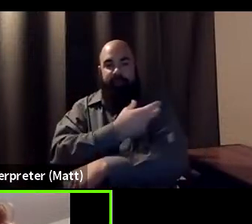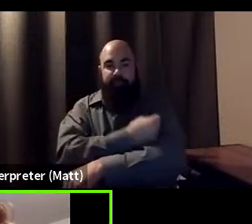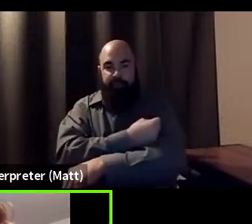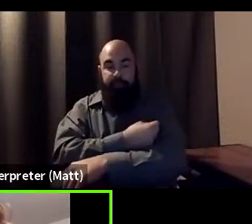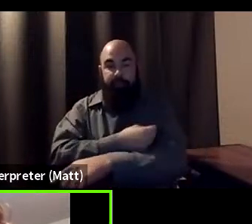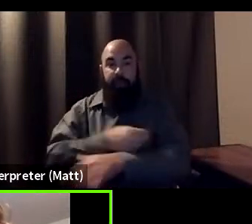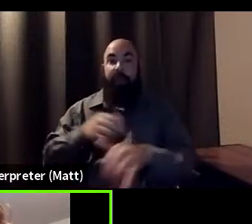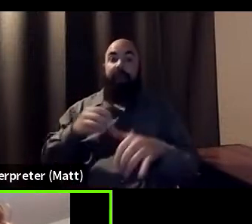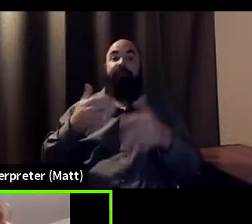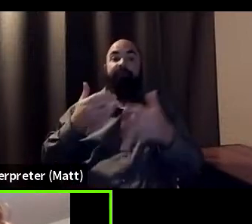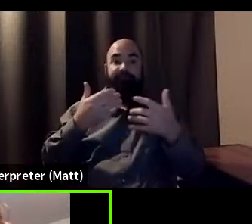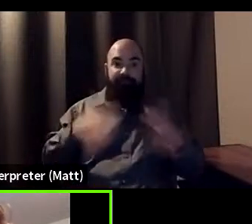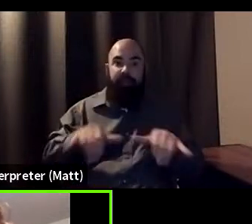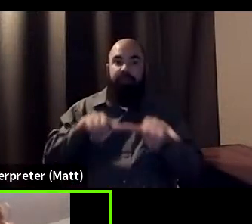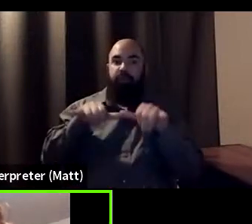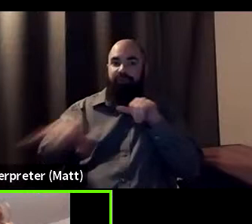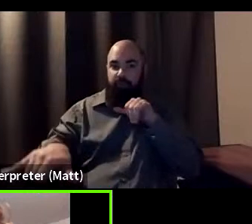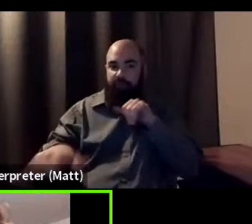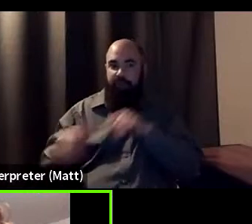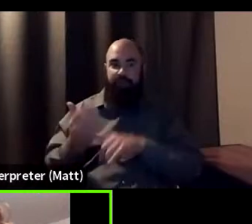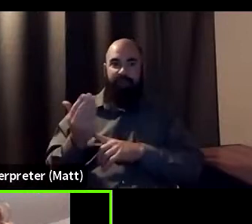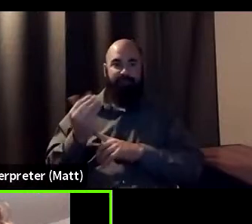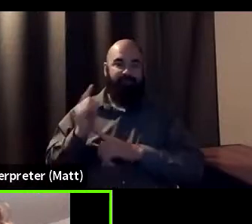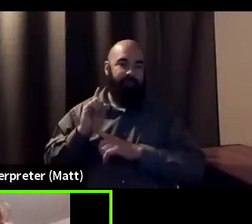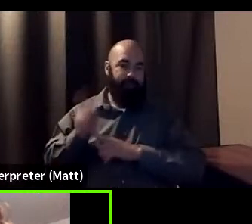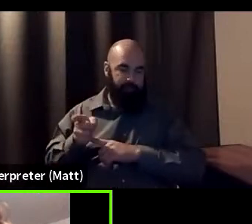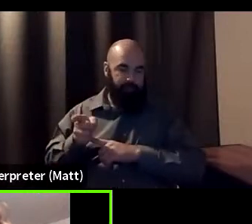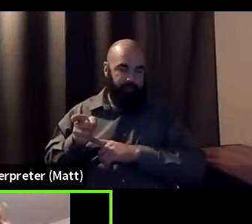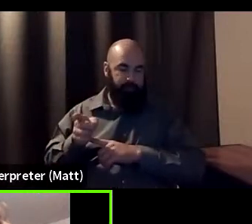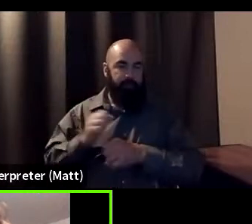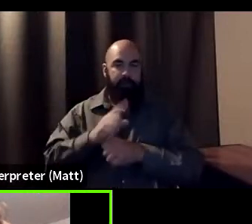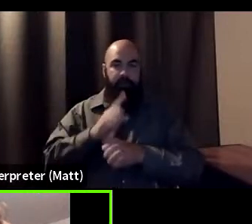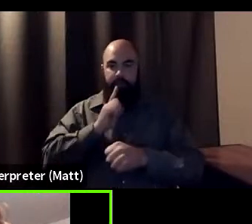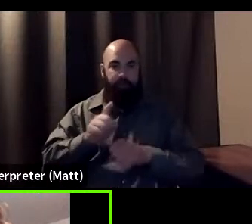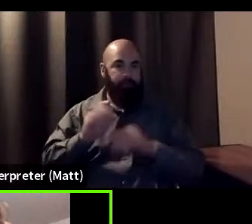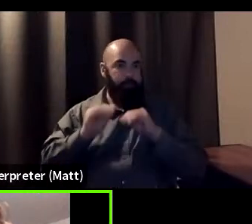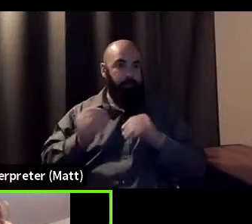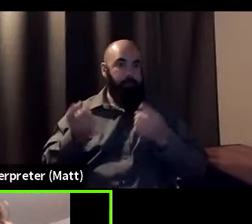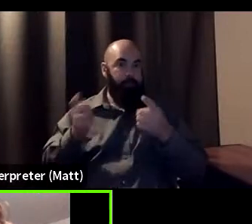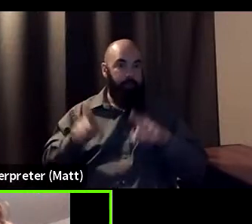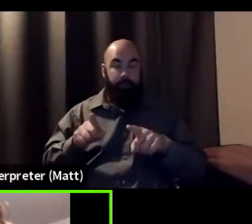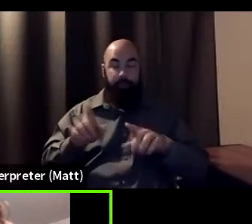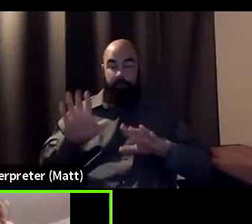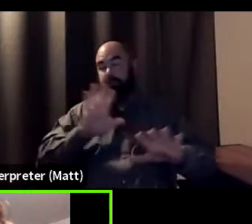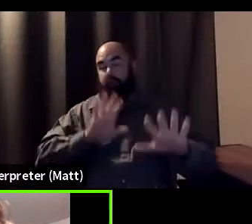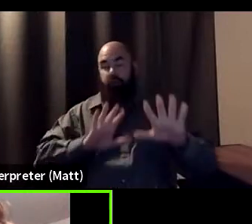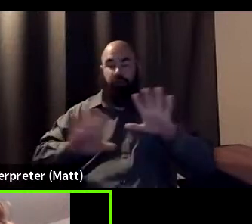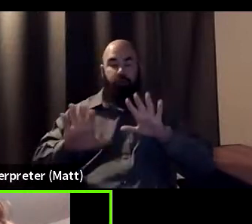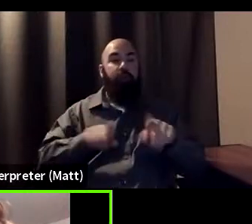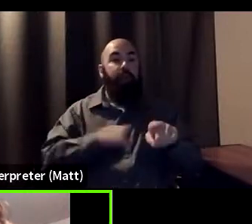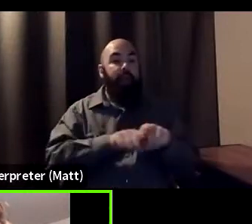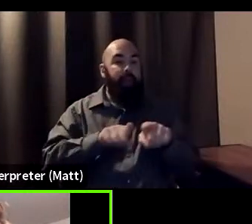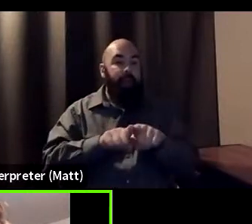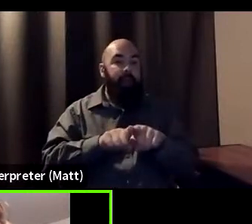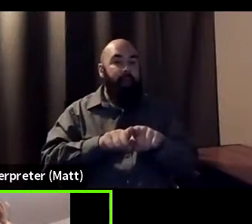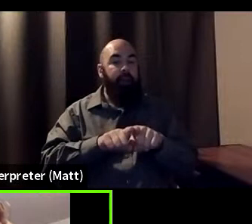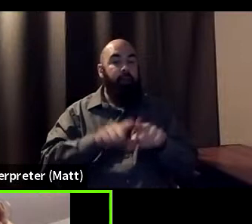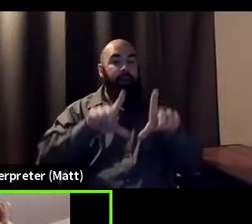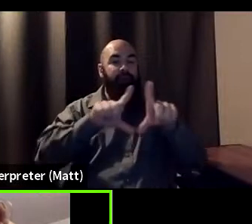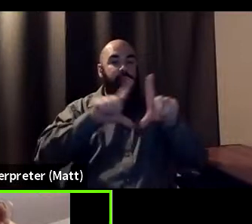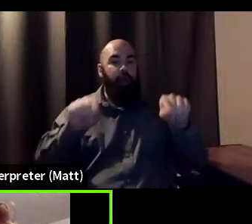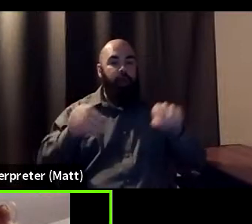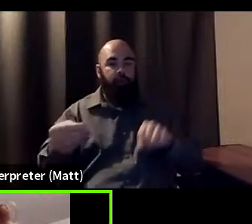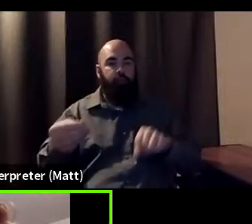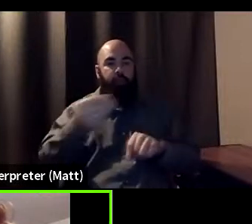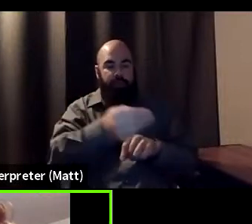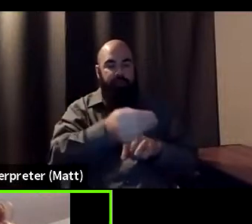15 minutes just to make sure there are no reactions to the vaccine. And you'll get a vaccination card when you get your first dose. When you come